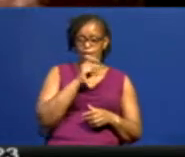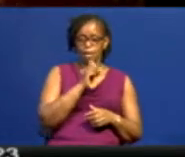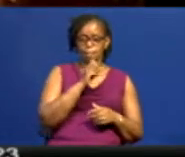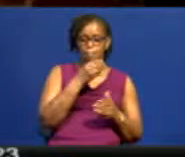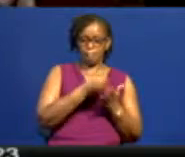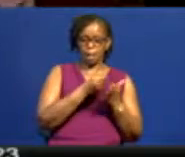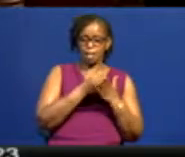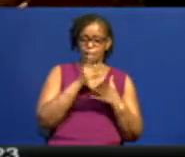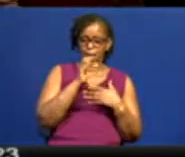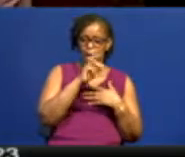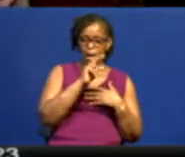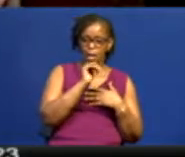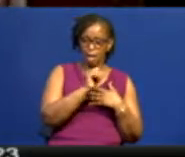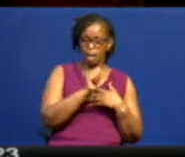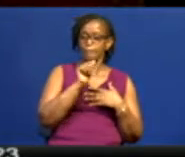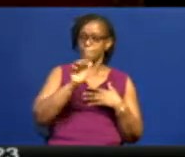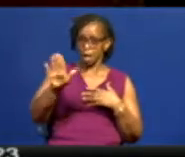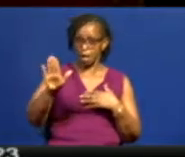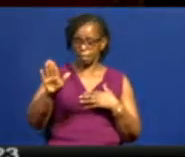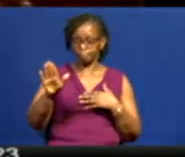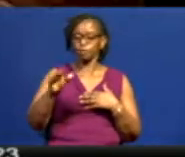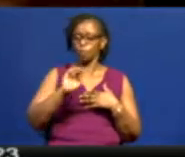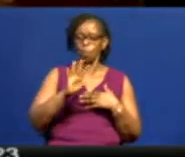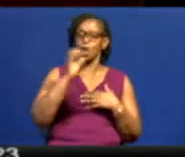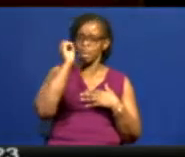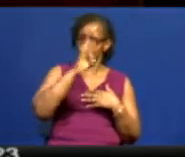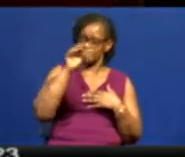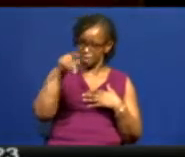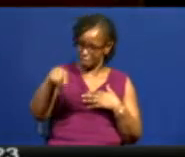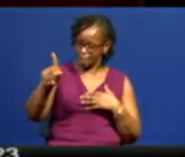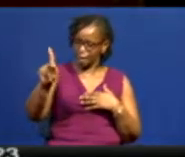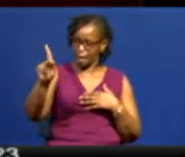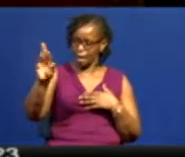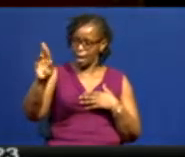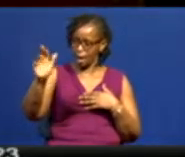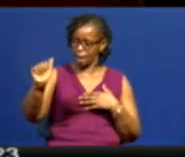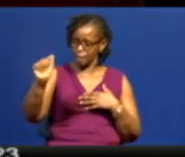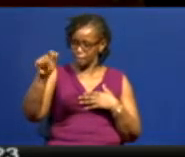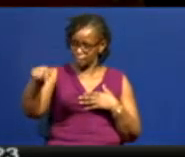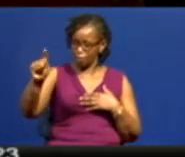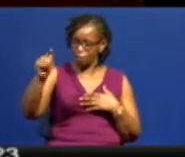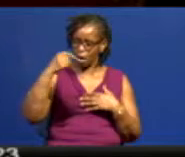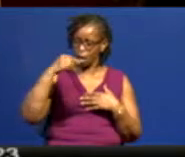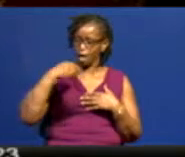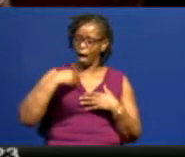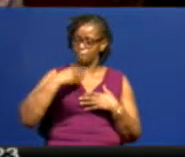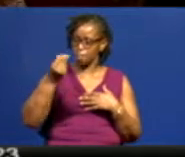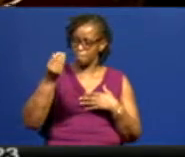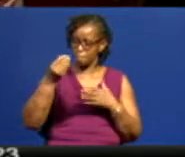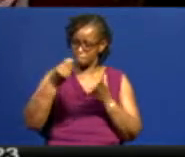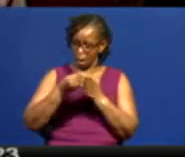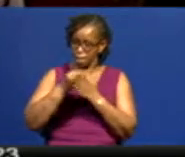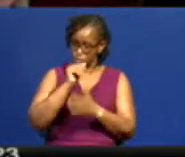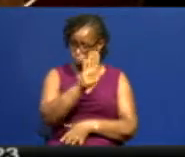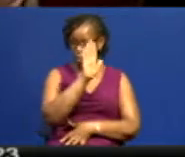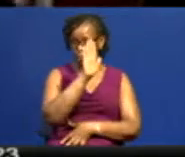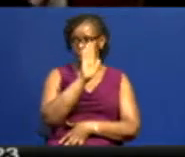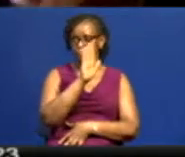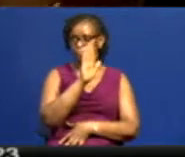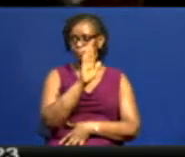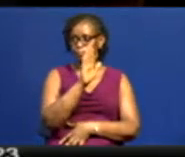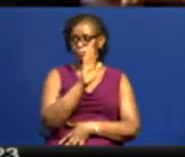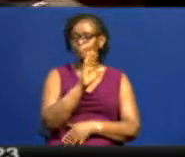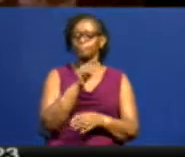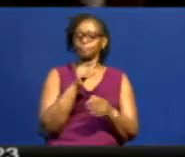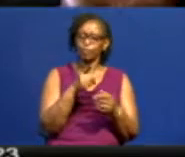if KRA owed you money, for example, on input VAT, and you still were meant to pay other